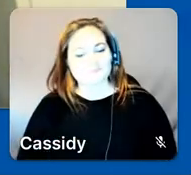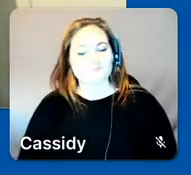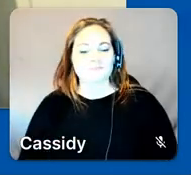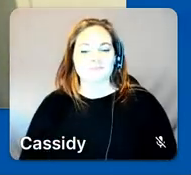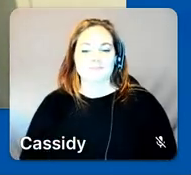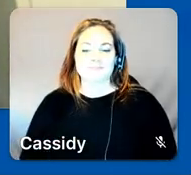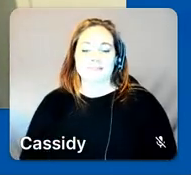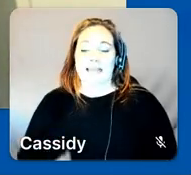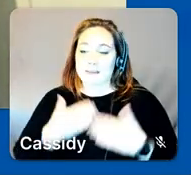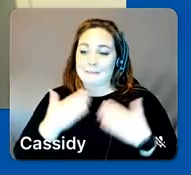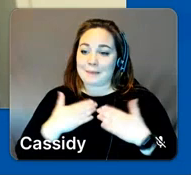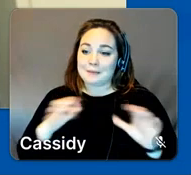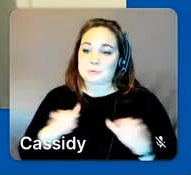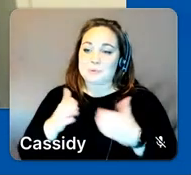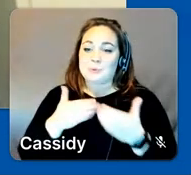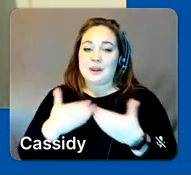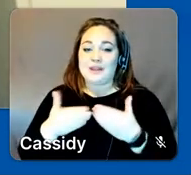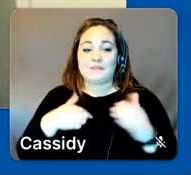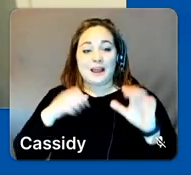what I can